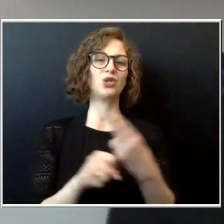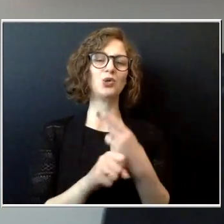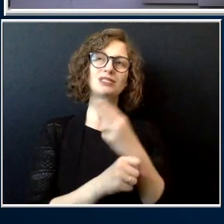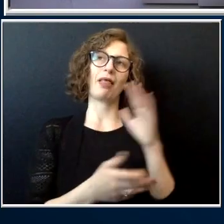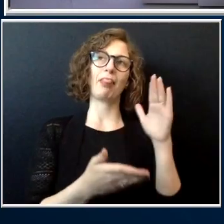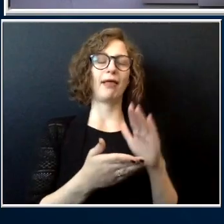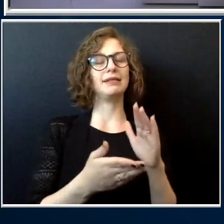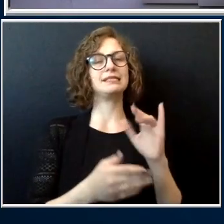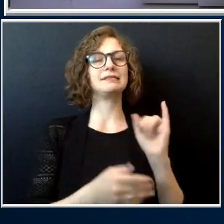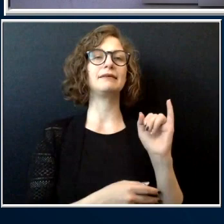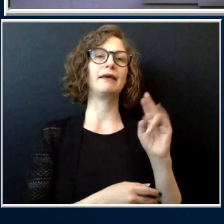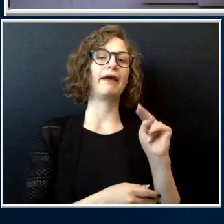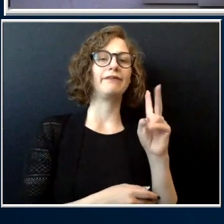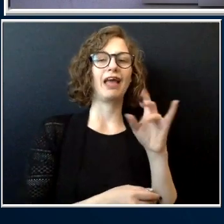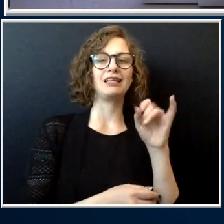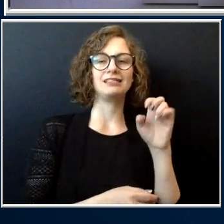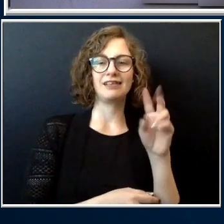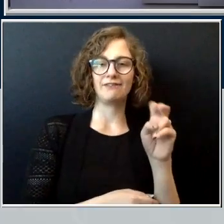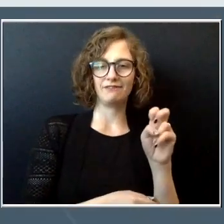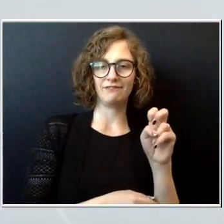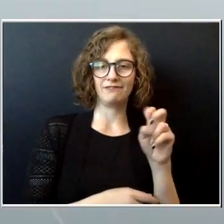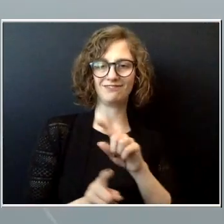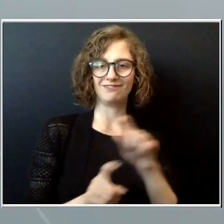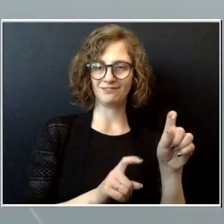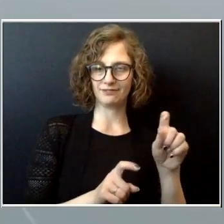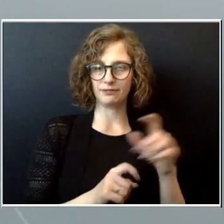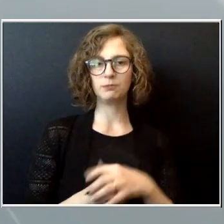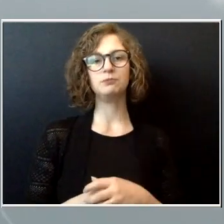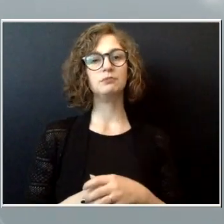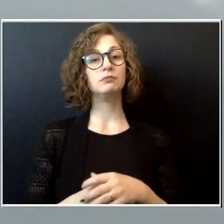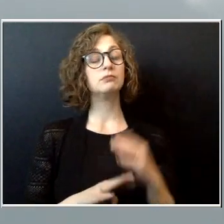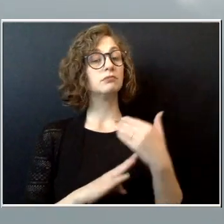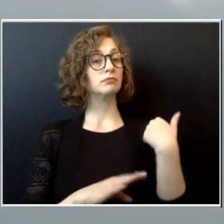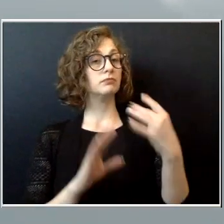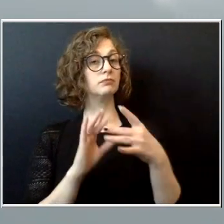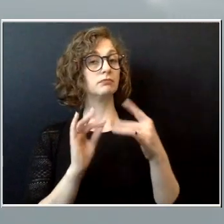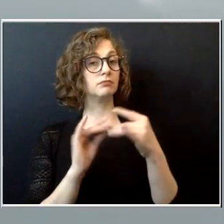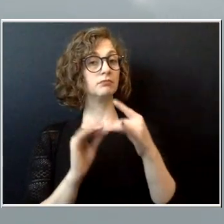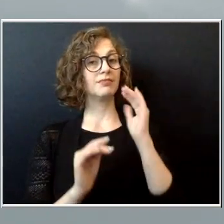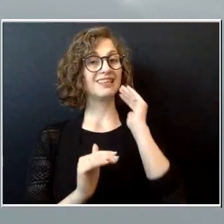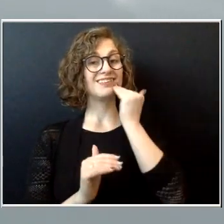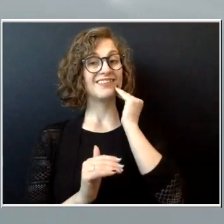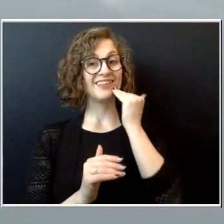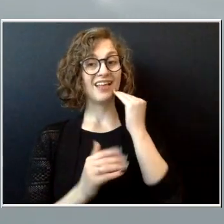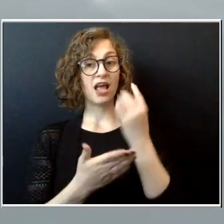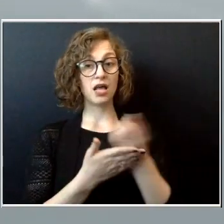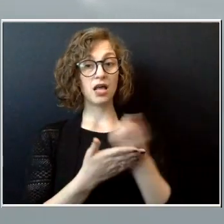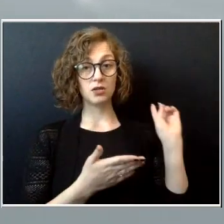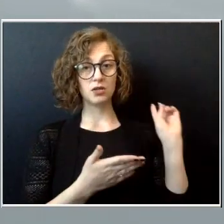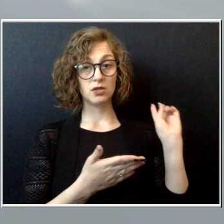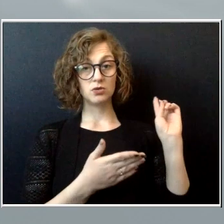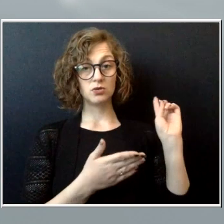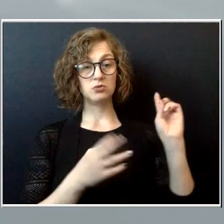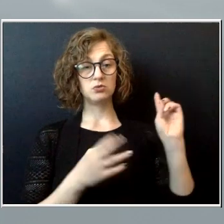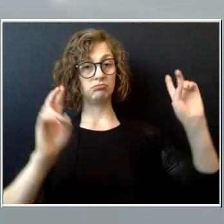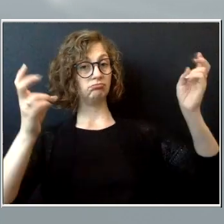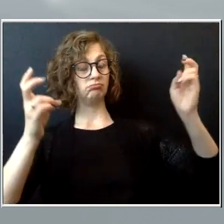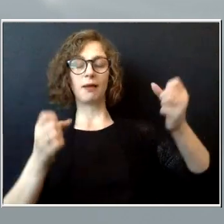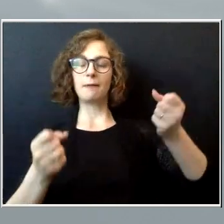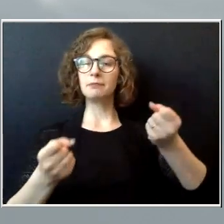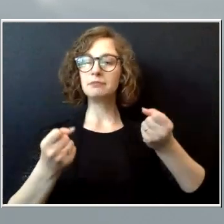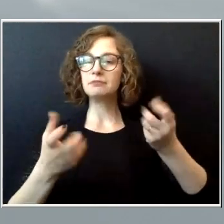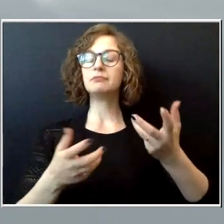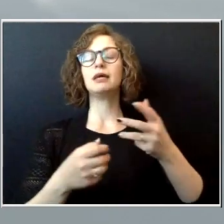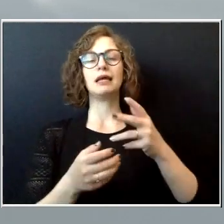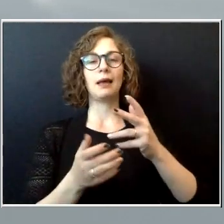clinic. We mentioned tobacco earlier, and we saw the headline last week that several medical groups are suing the FDA for